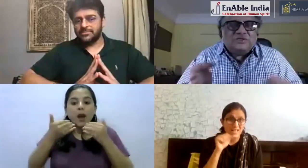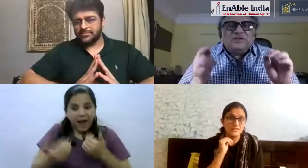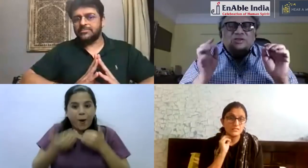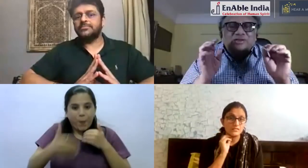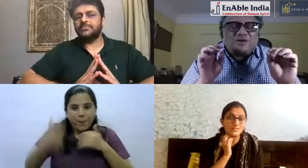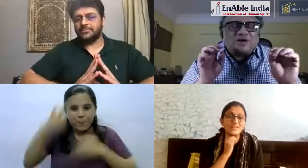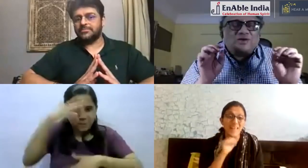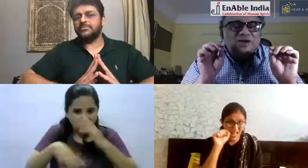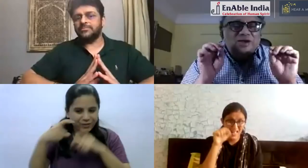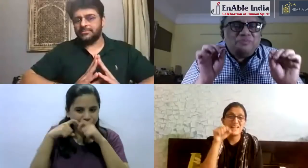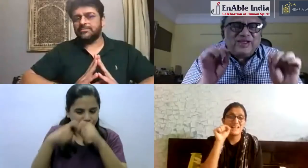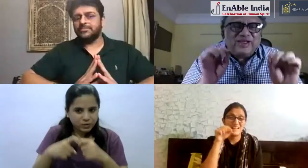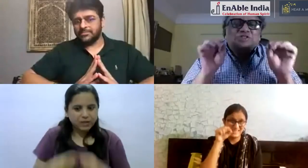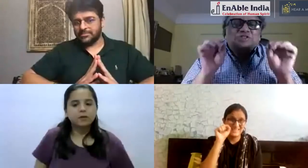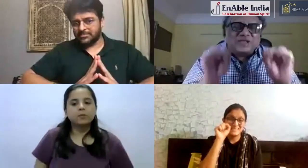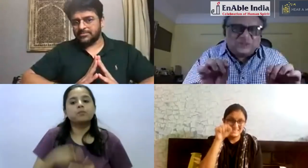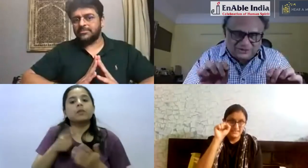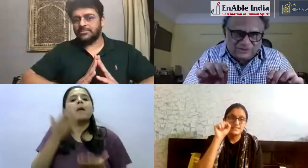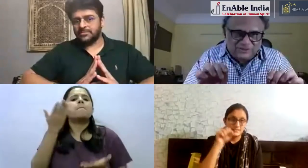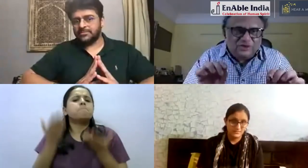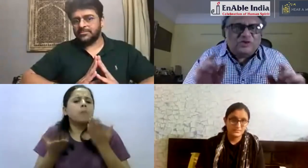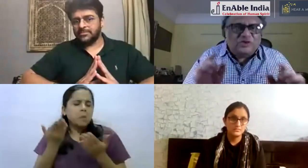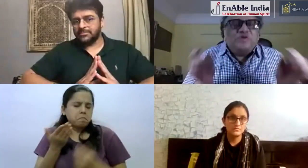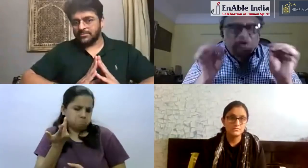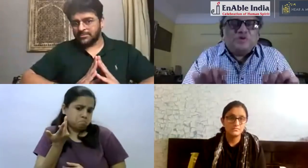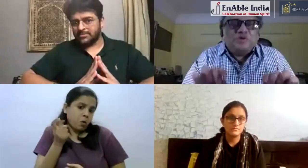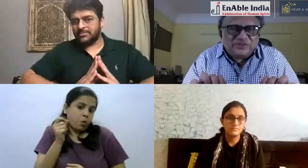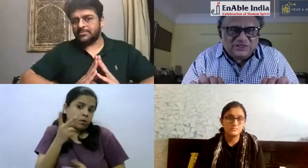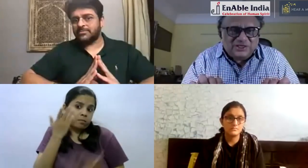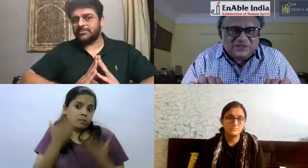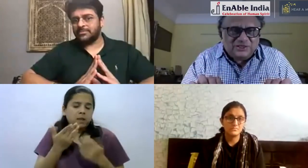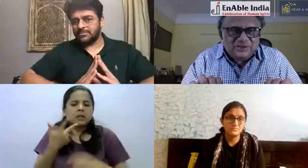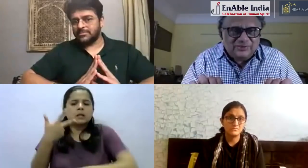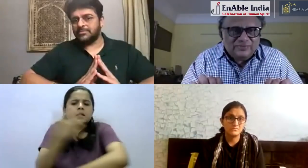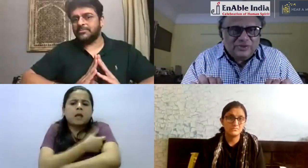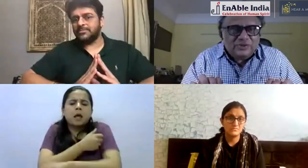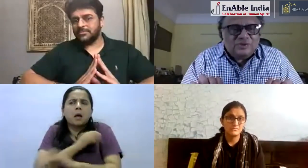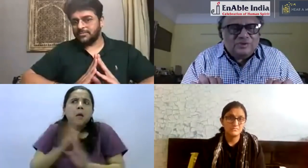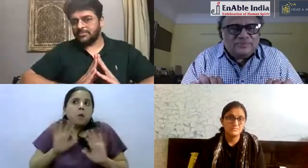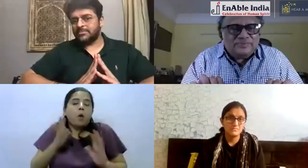See, now it makes sense not to get vaccinated